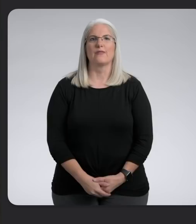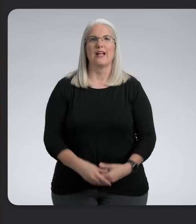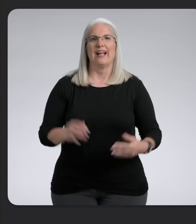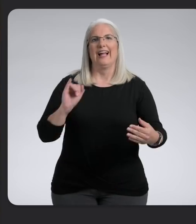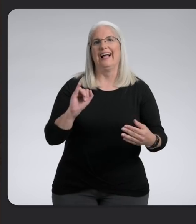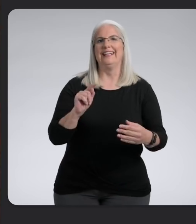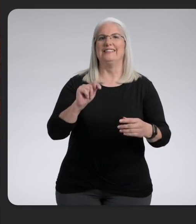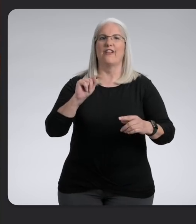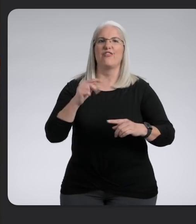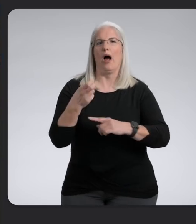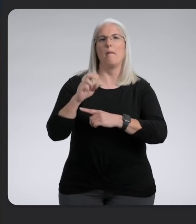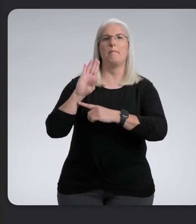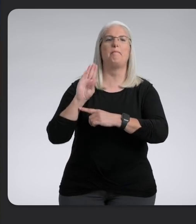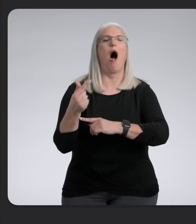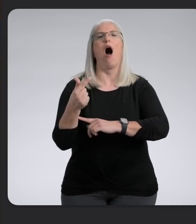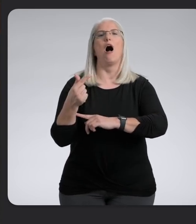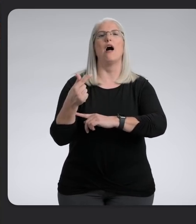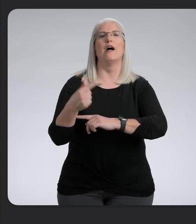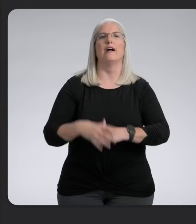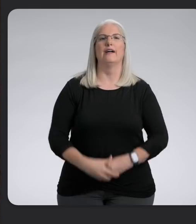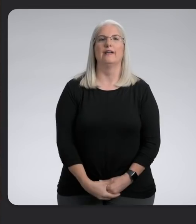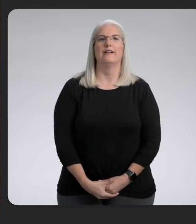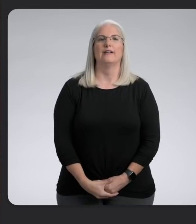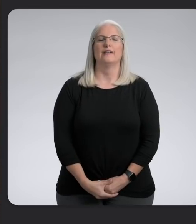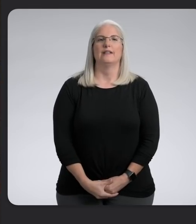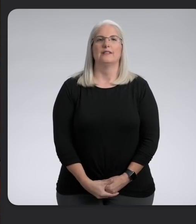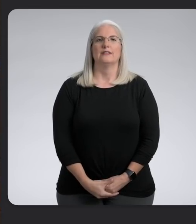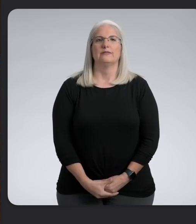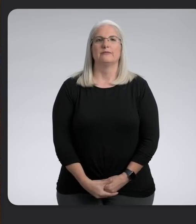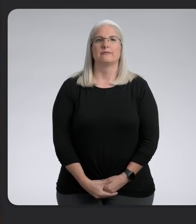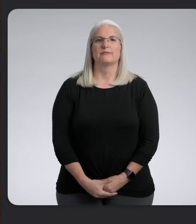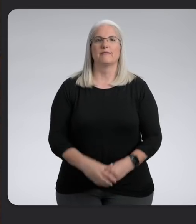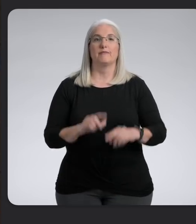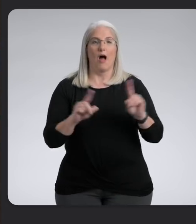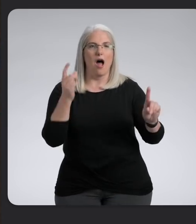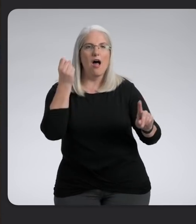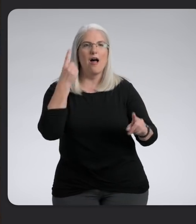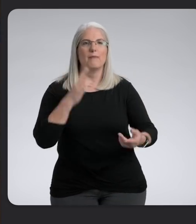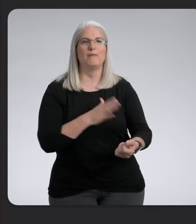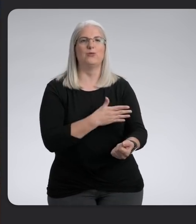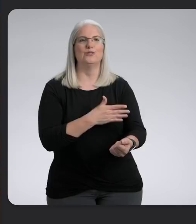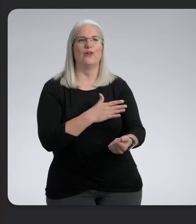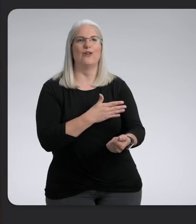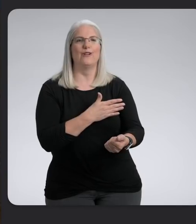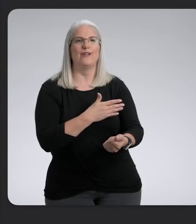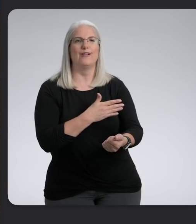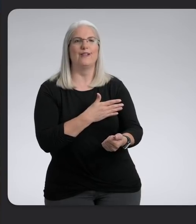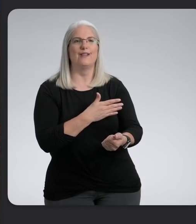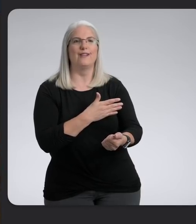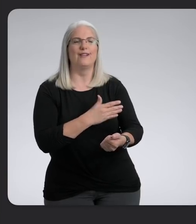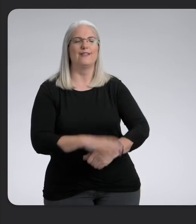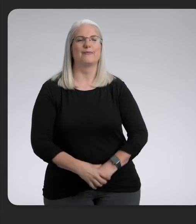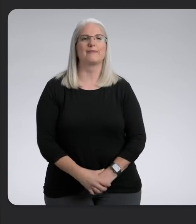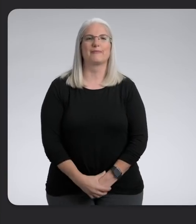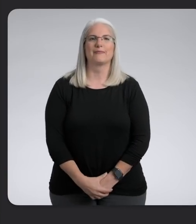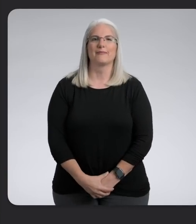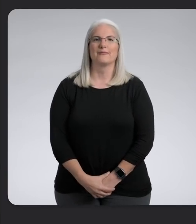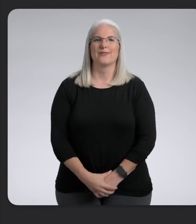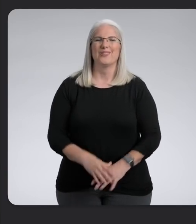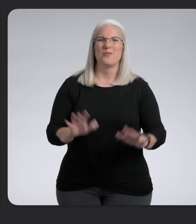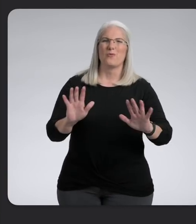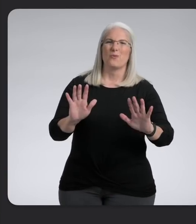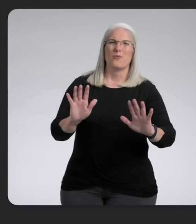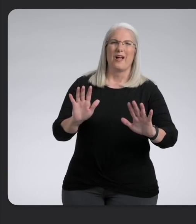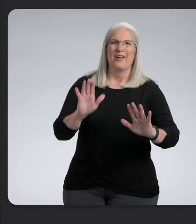It's the bug! But a musical! Wait a minute. Why not